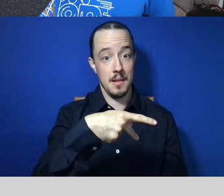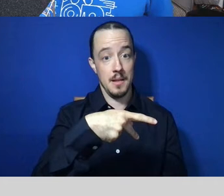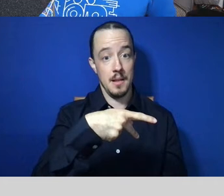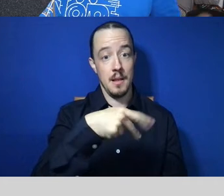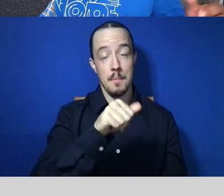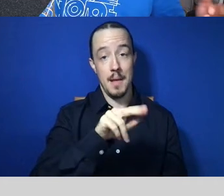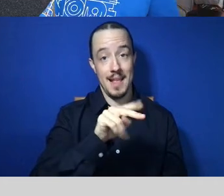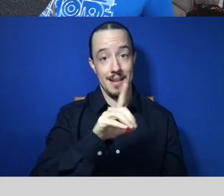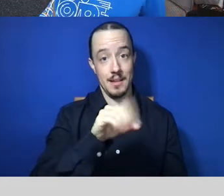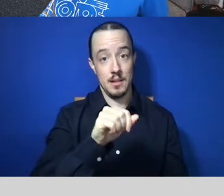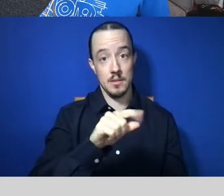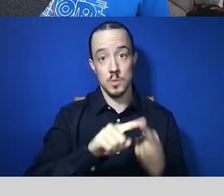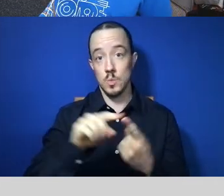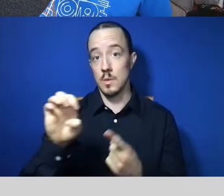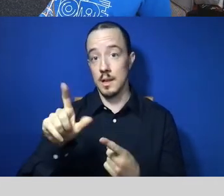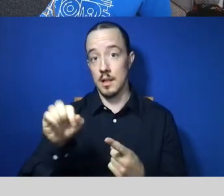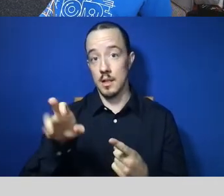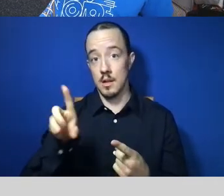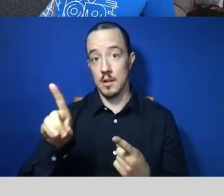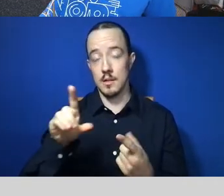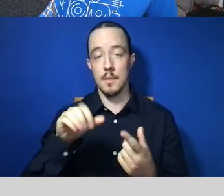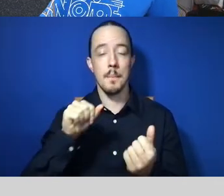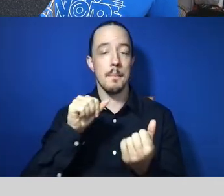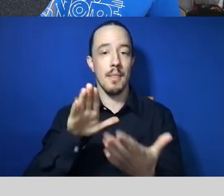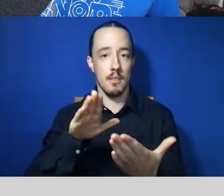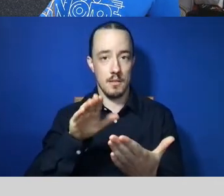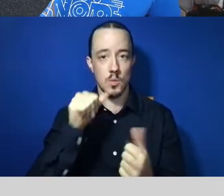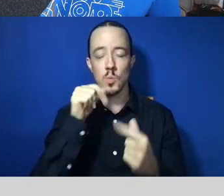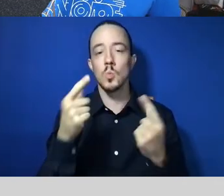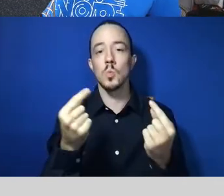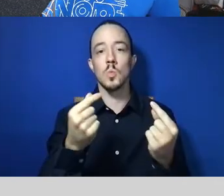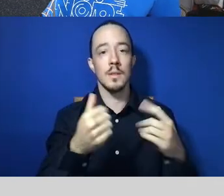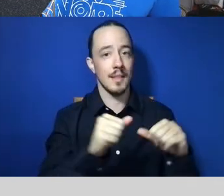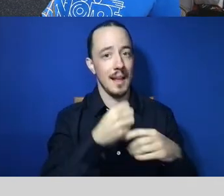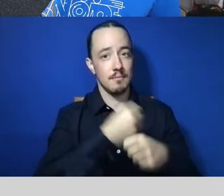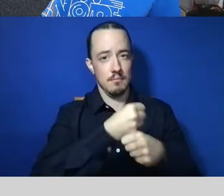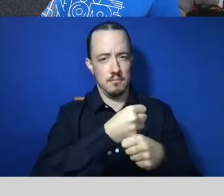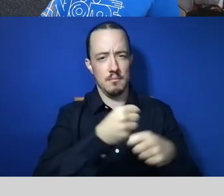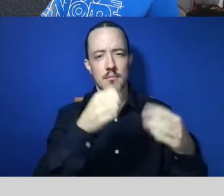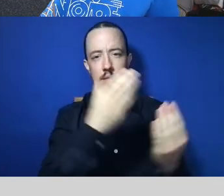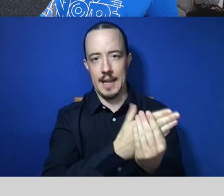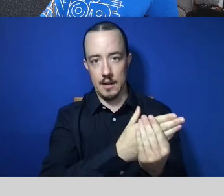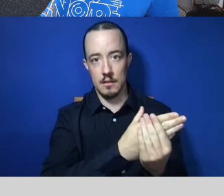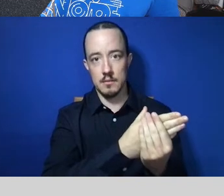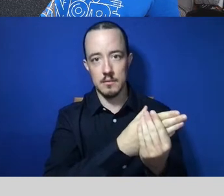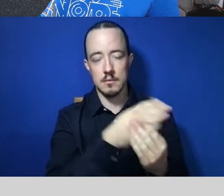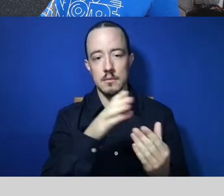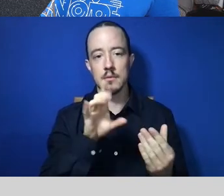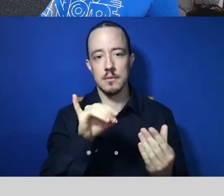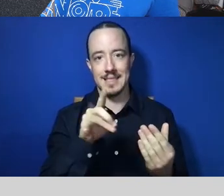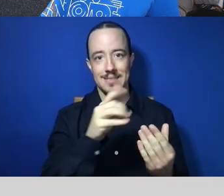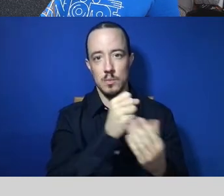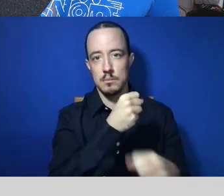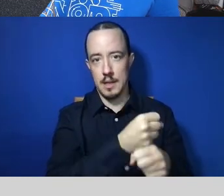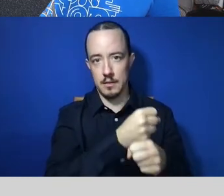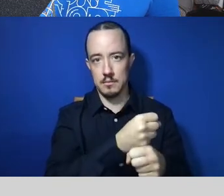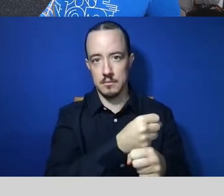to Eland method. And what this does is this says, hey, let's take our data frame that we made. That's this data frame